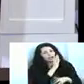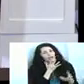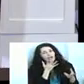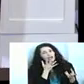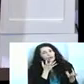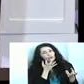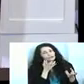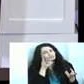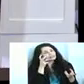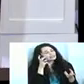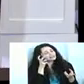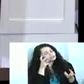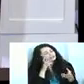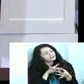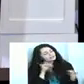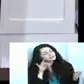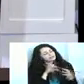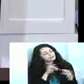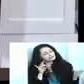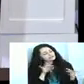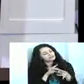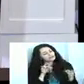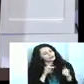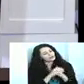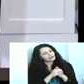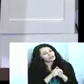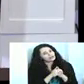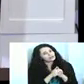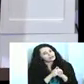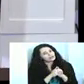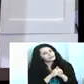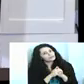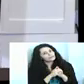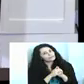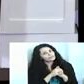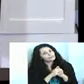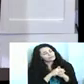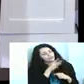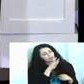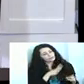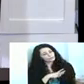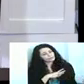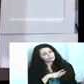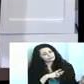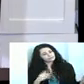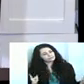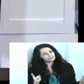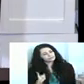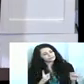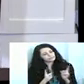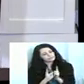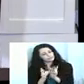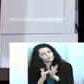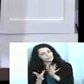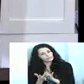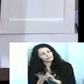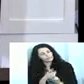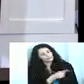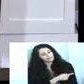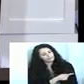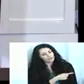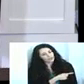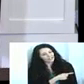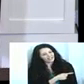this story of the woman at the well who met with Jesus that day and whose life was transformed in